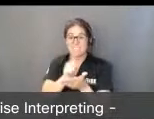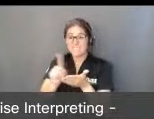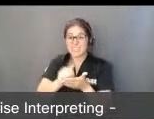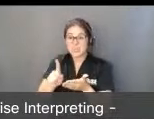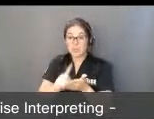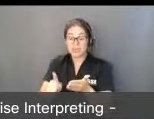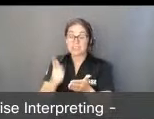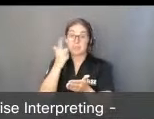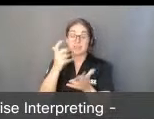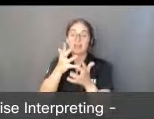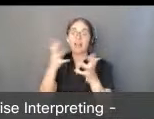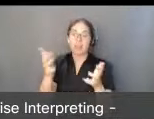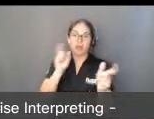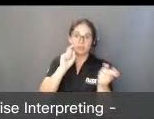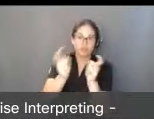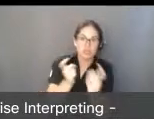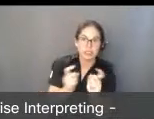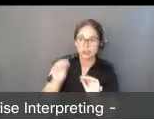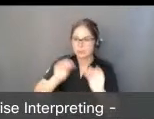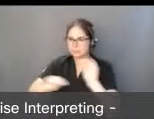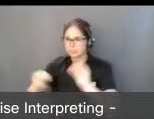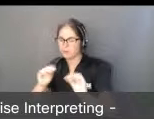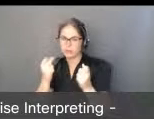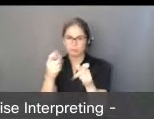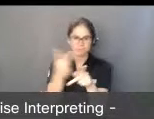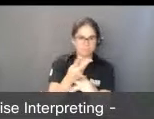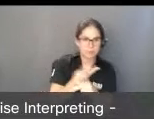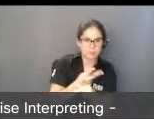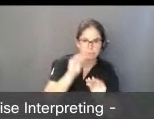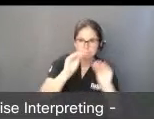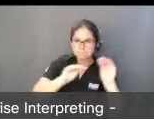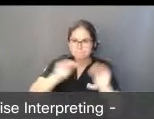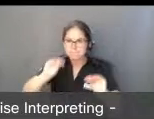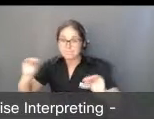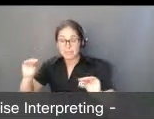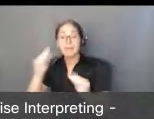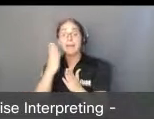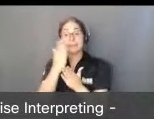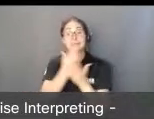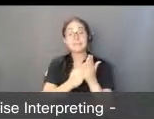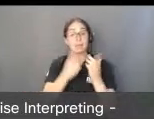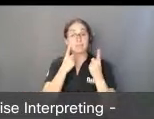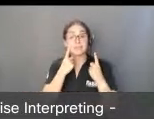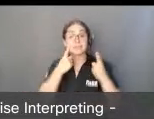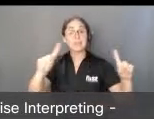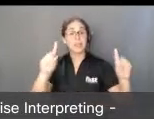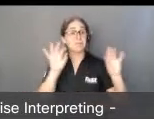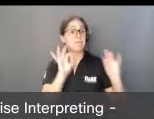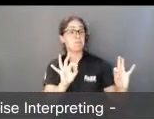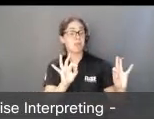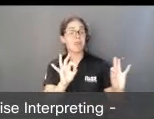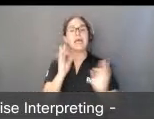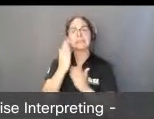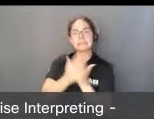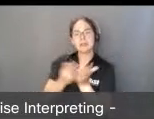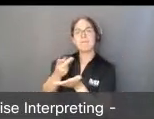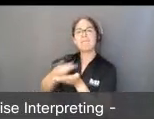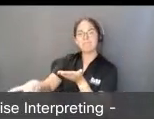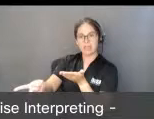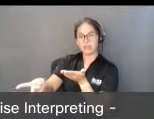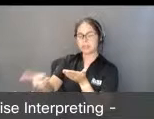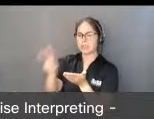and probably some extremely successful items and probably a couple failures along the way